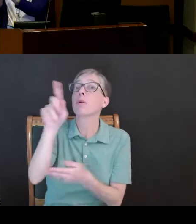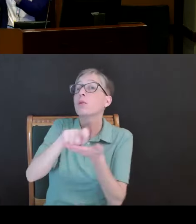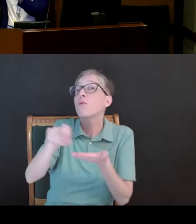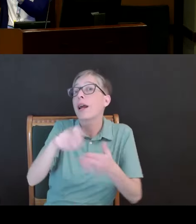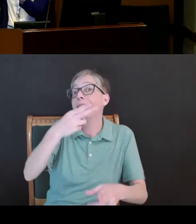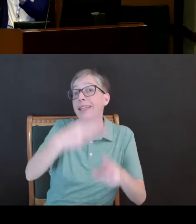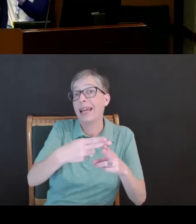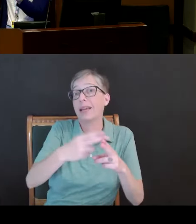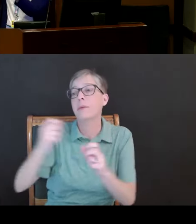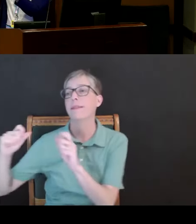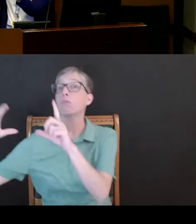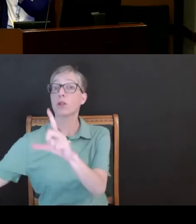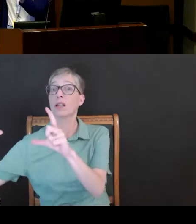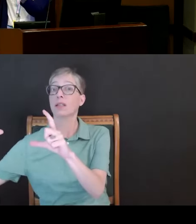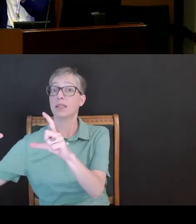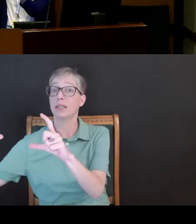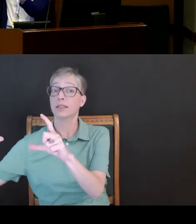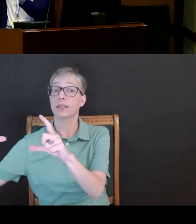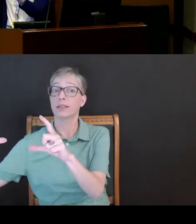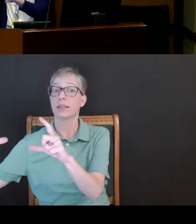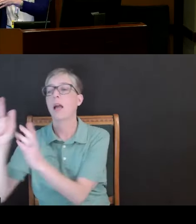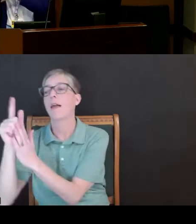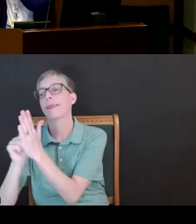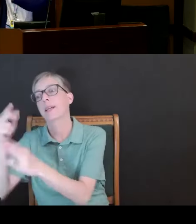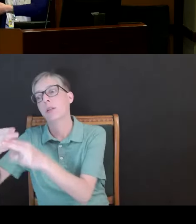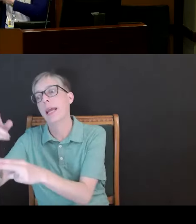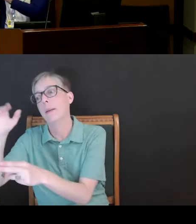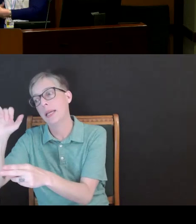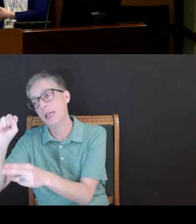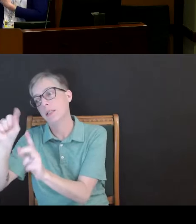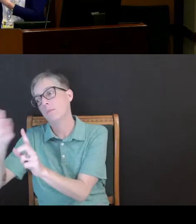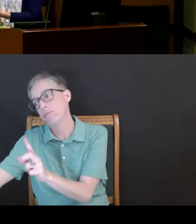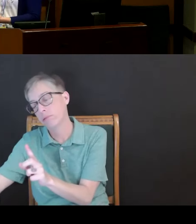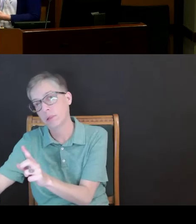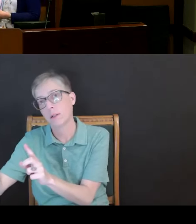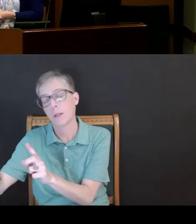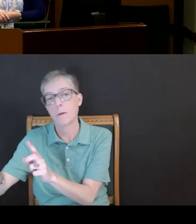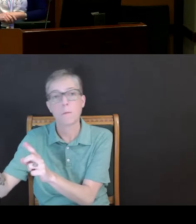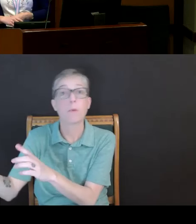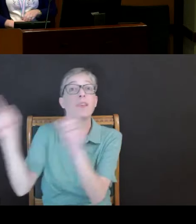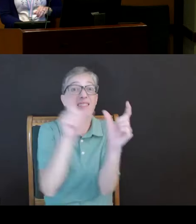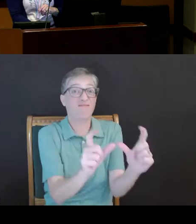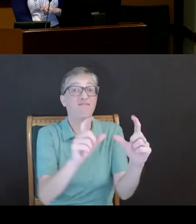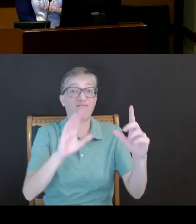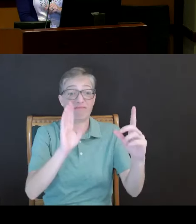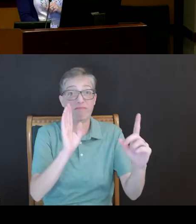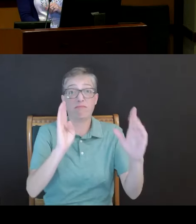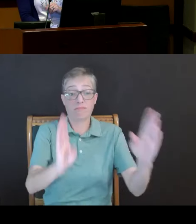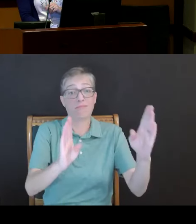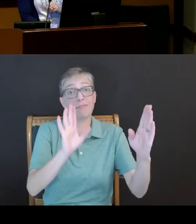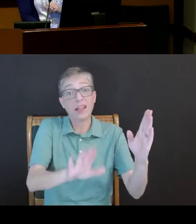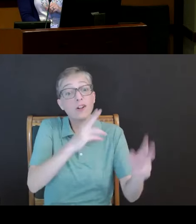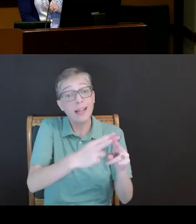if I have to write legal name, I'll say legal name is this. And then the rest of the name, I use the name that they go by.